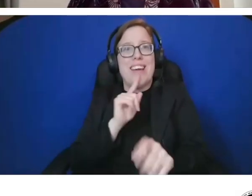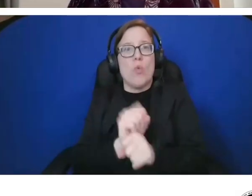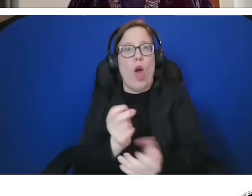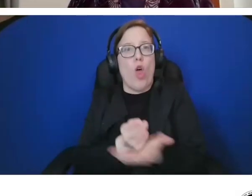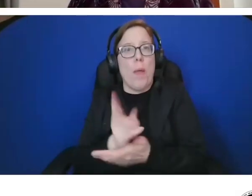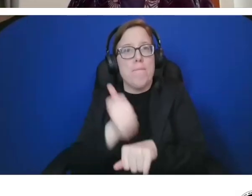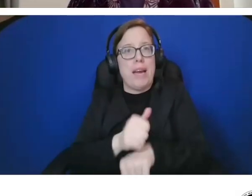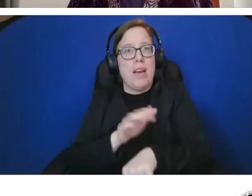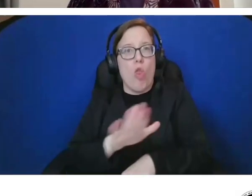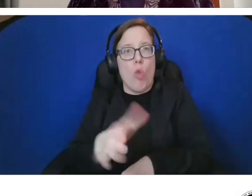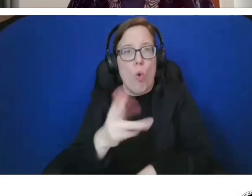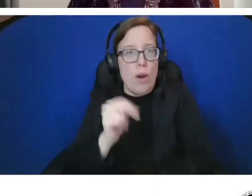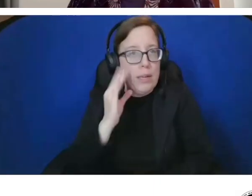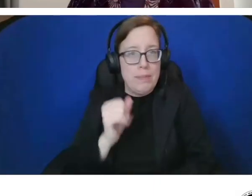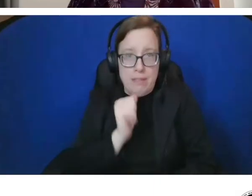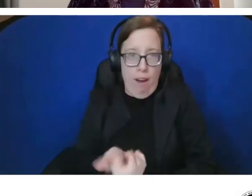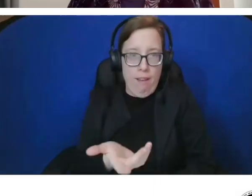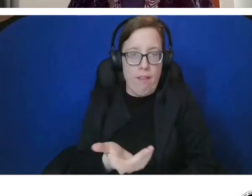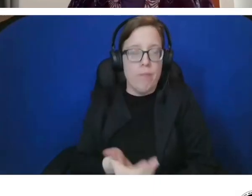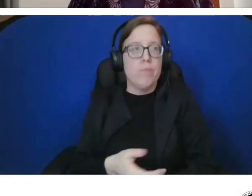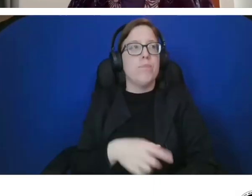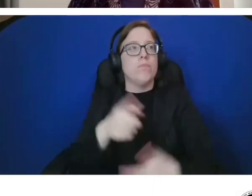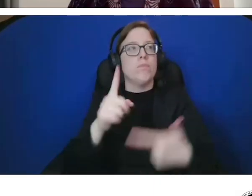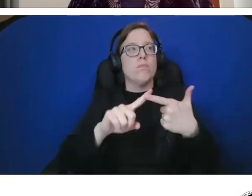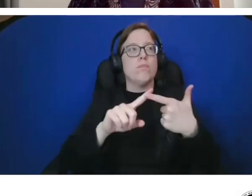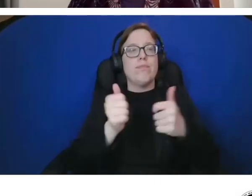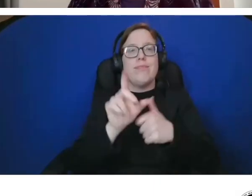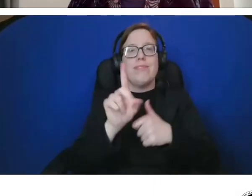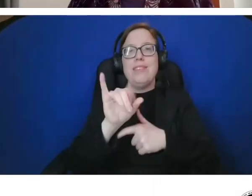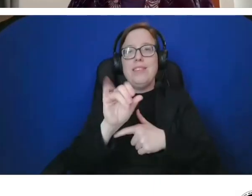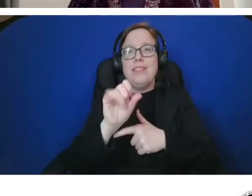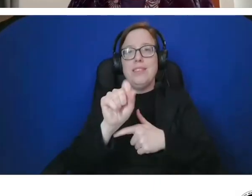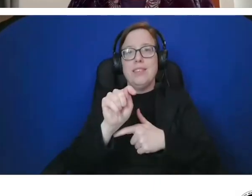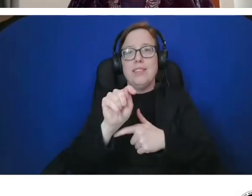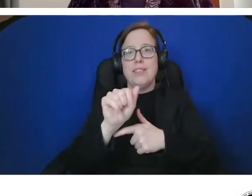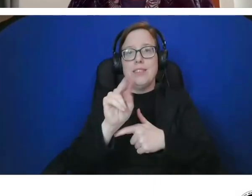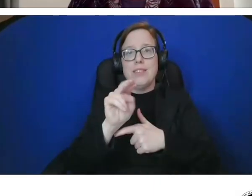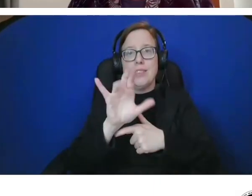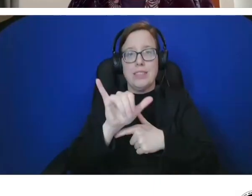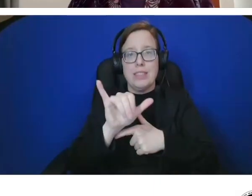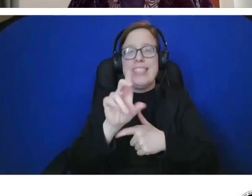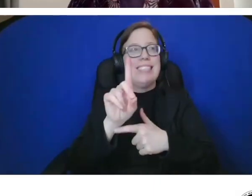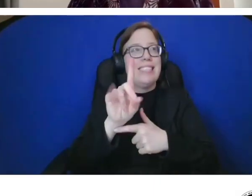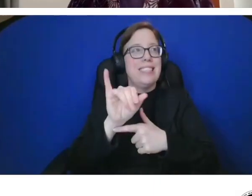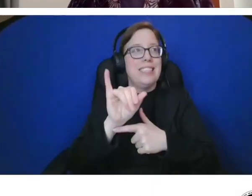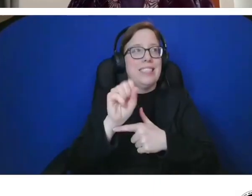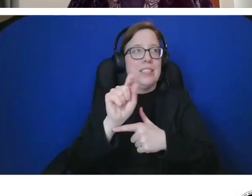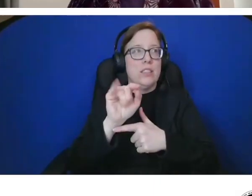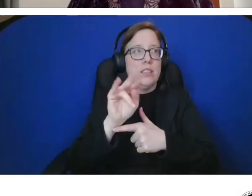not authentic. Distancing, I'm going to explain in a minute. I'll talk with you about saliency,